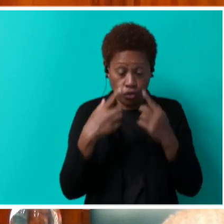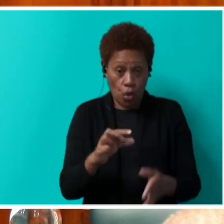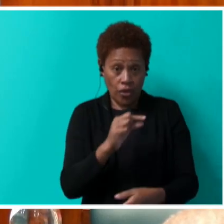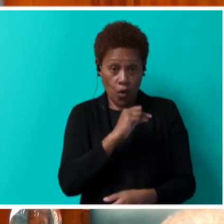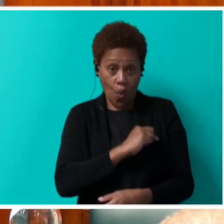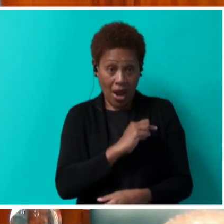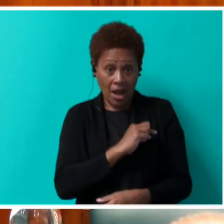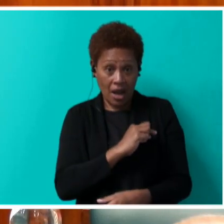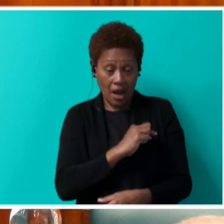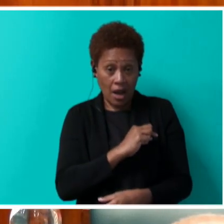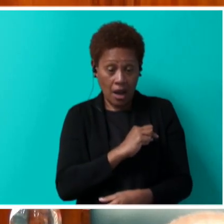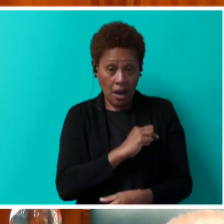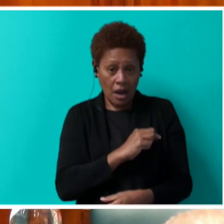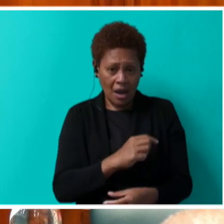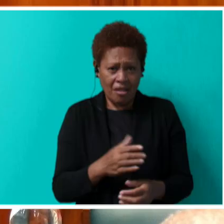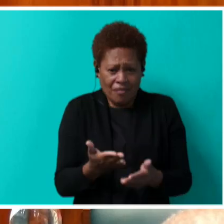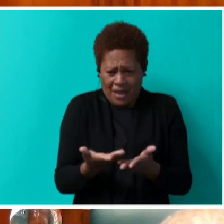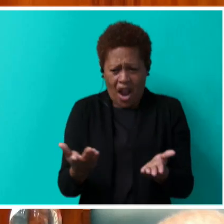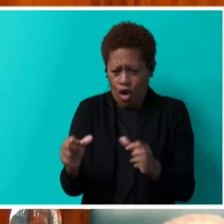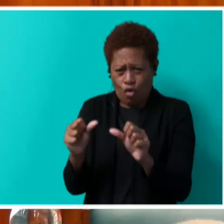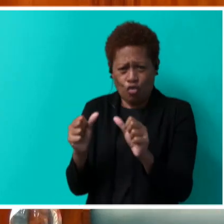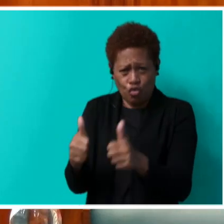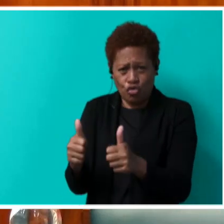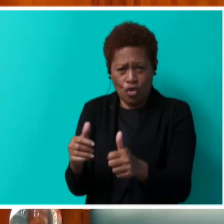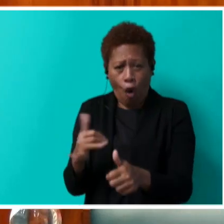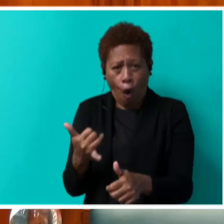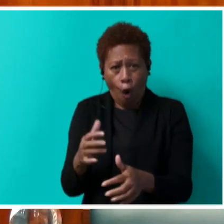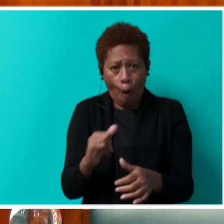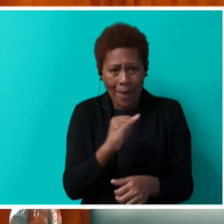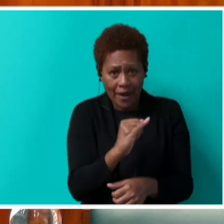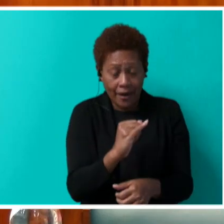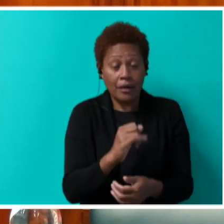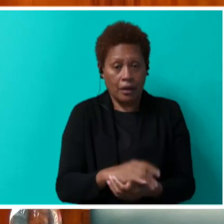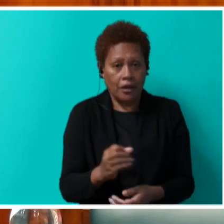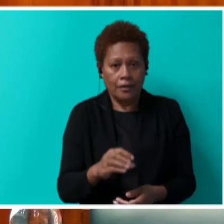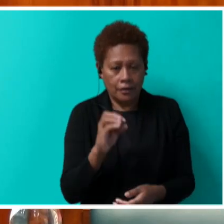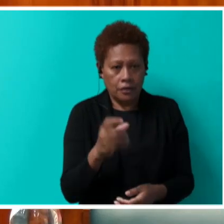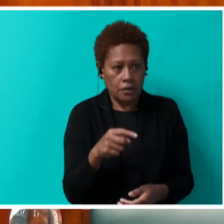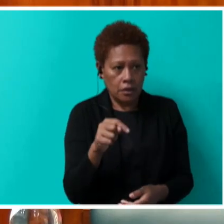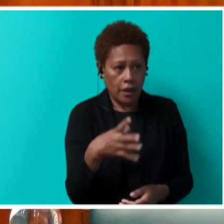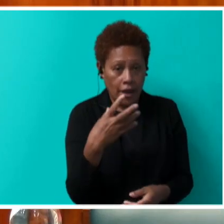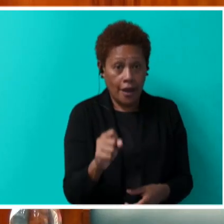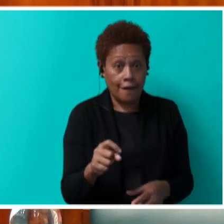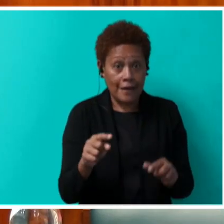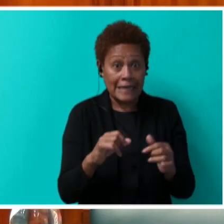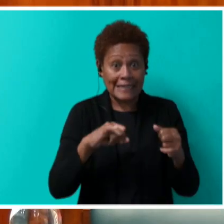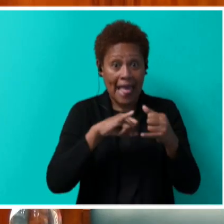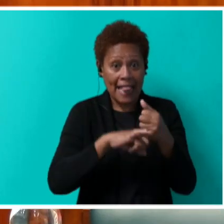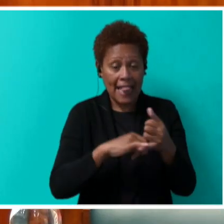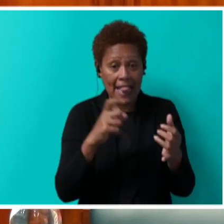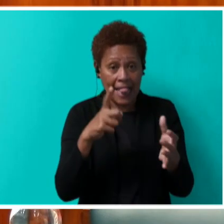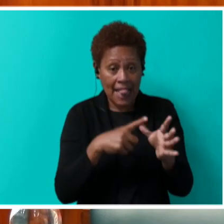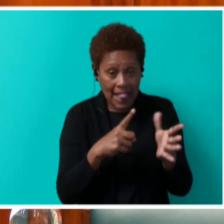for quality in export markets. Pineapple requires a minimum brick scale of 12